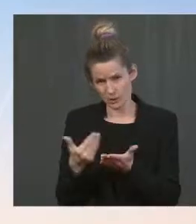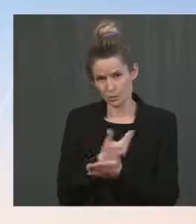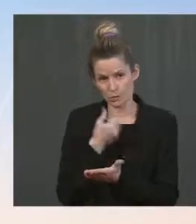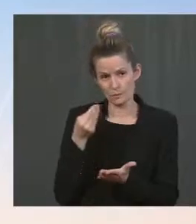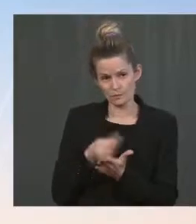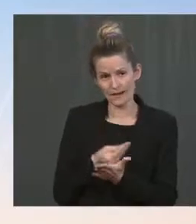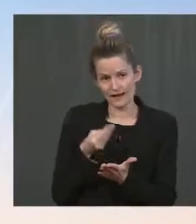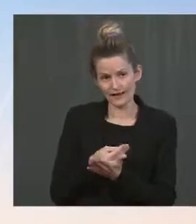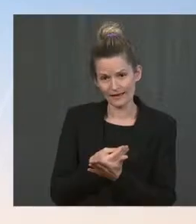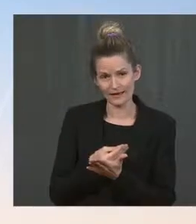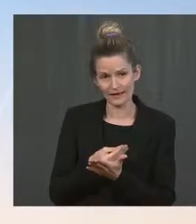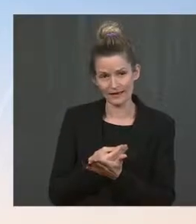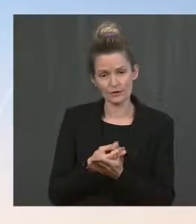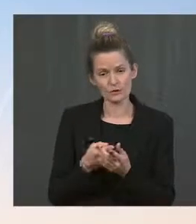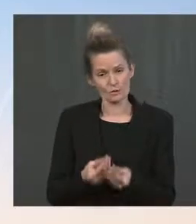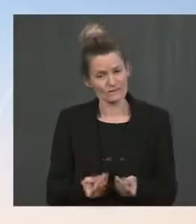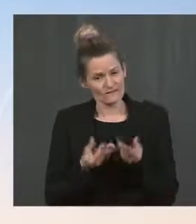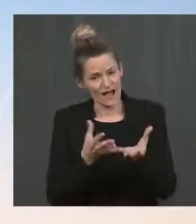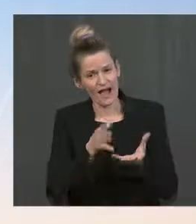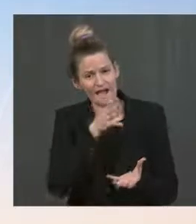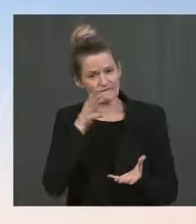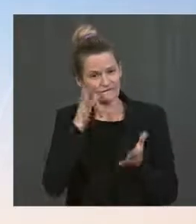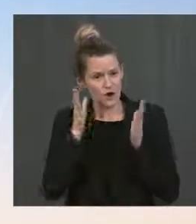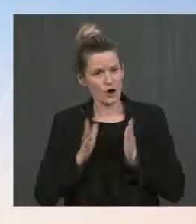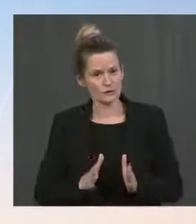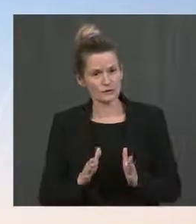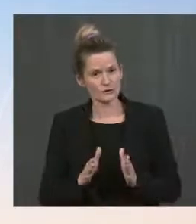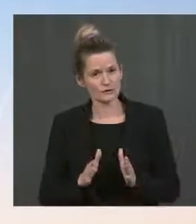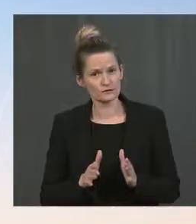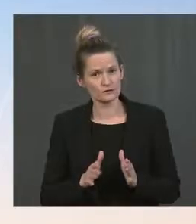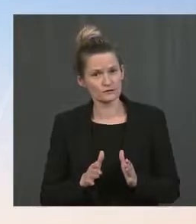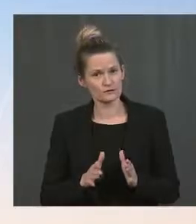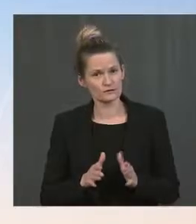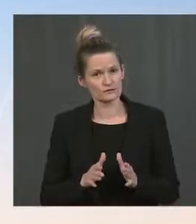of agricultural waste into a variety of products basically will mean